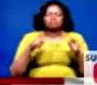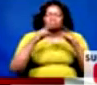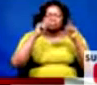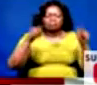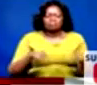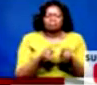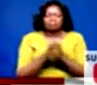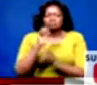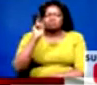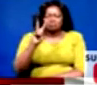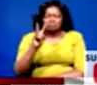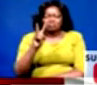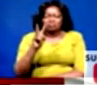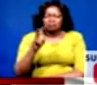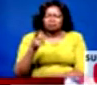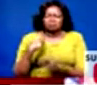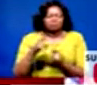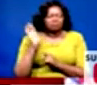TV stations. Let's now listen in.